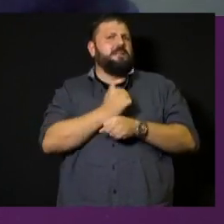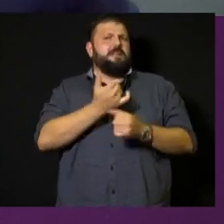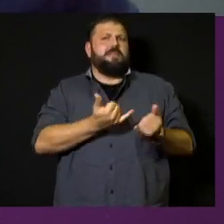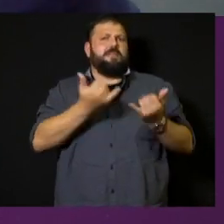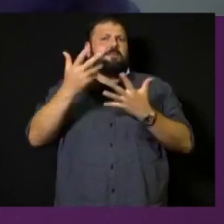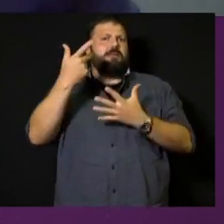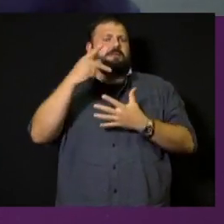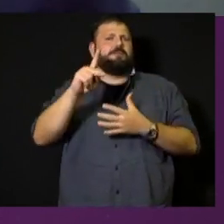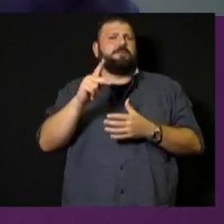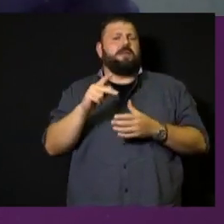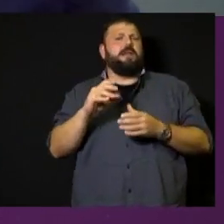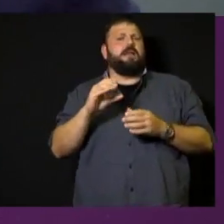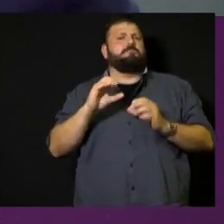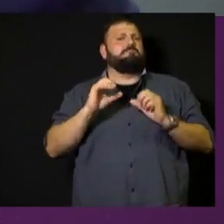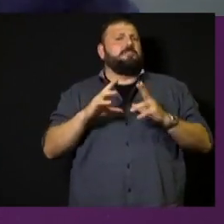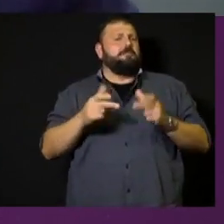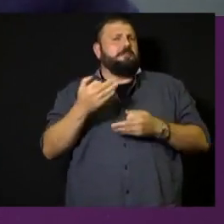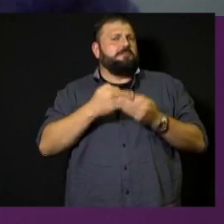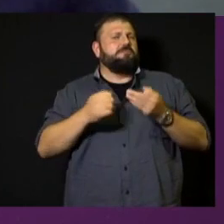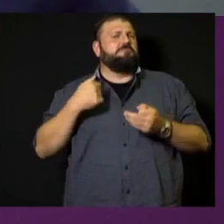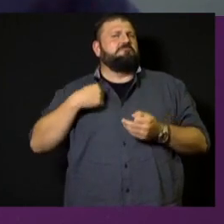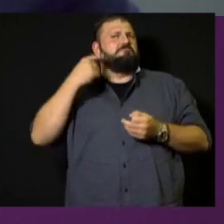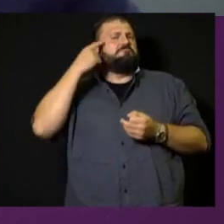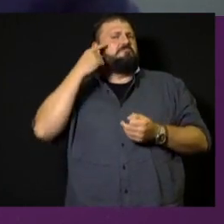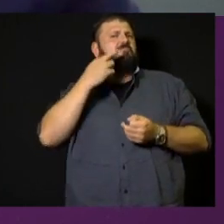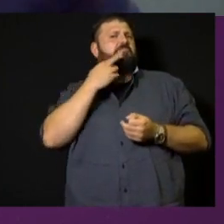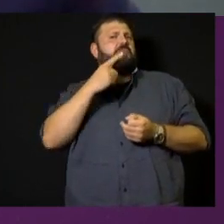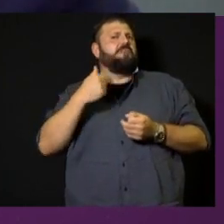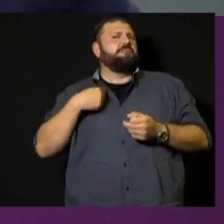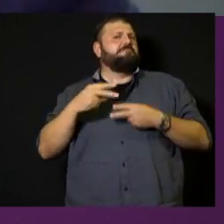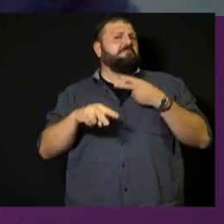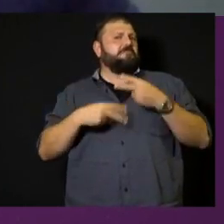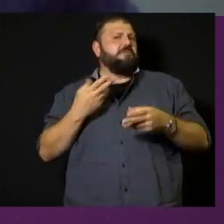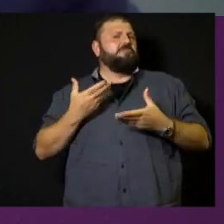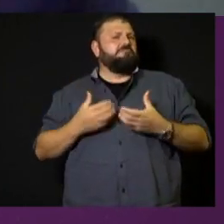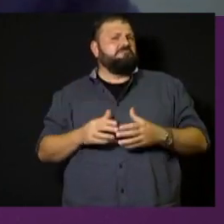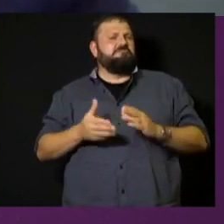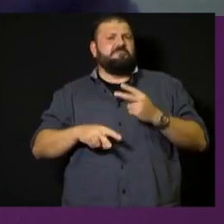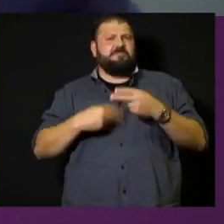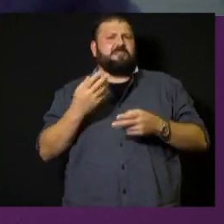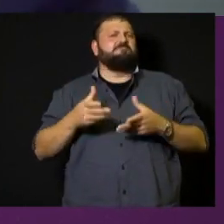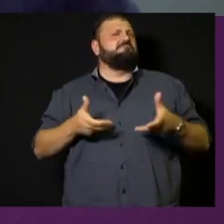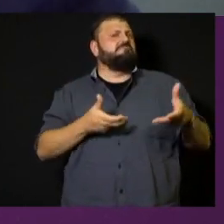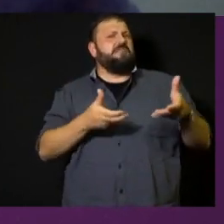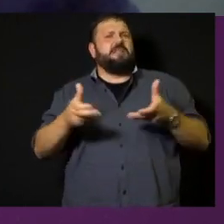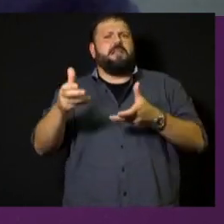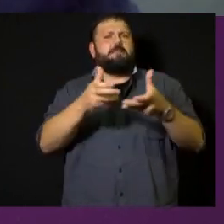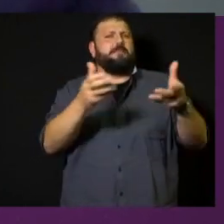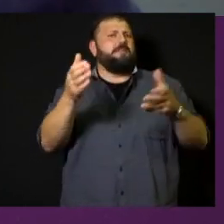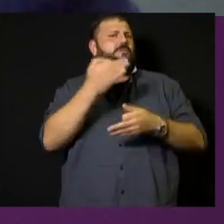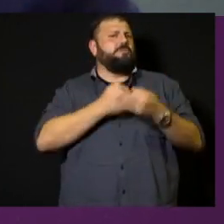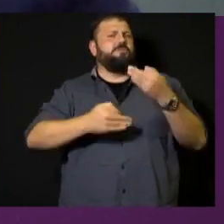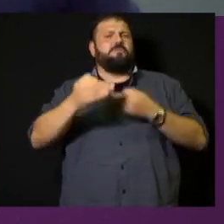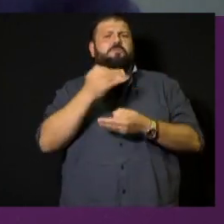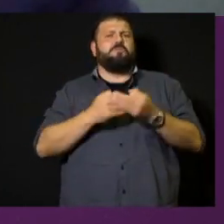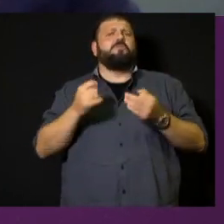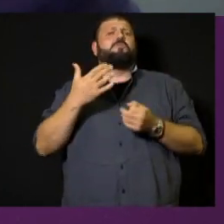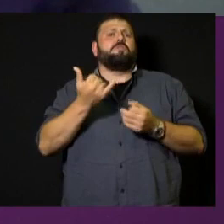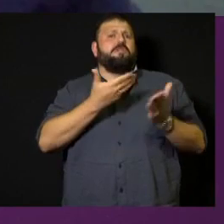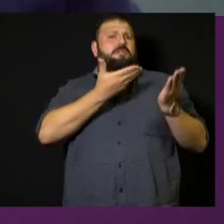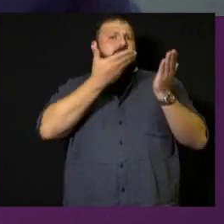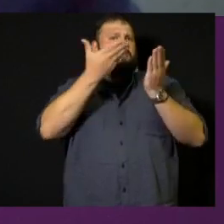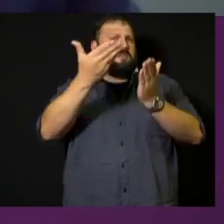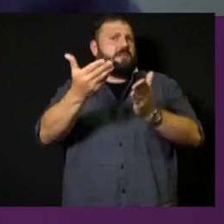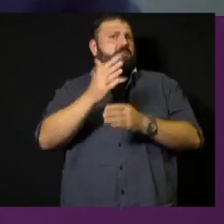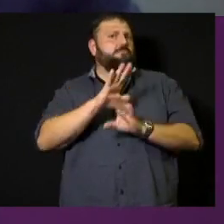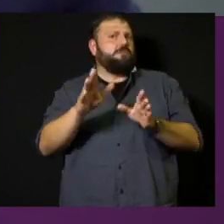said that he can lend his card. So we went to Tuxtla Gutierrez. I